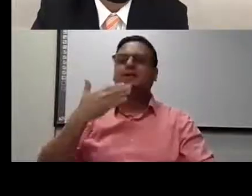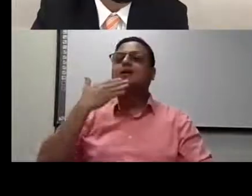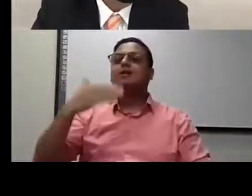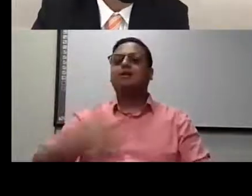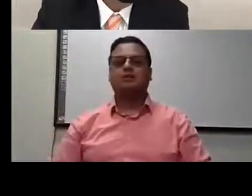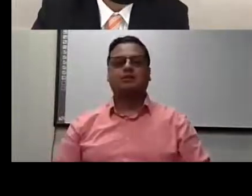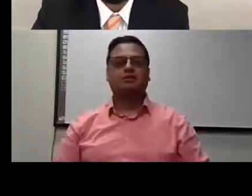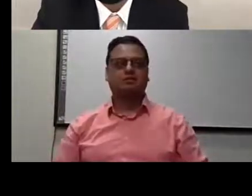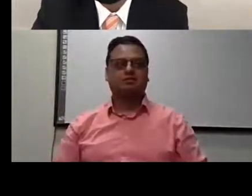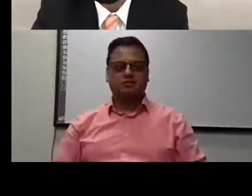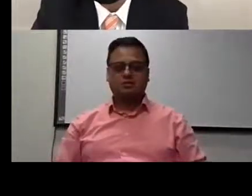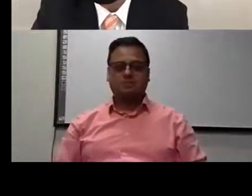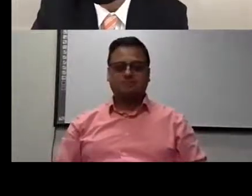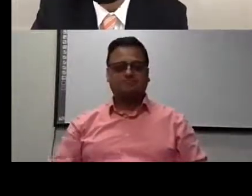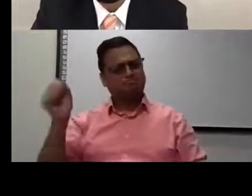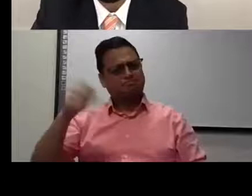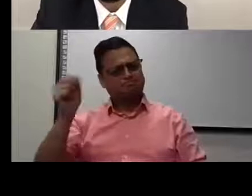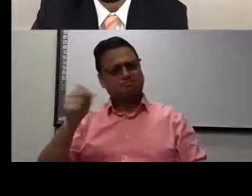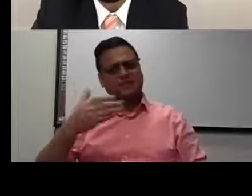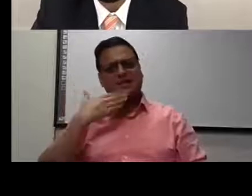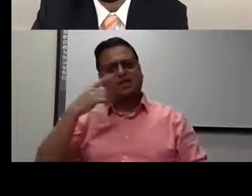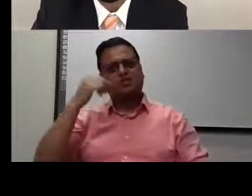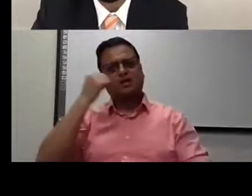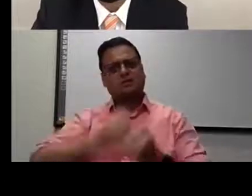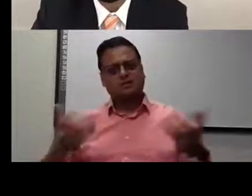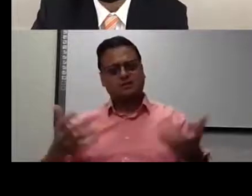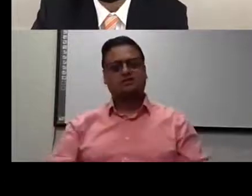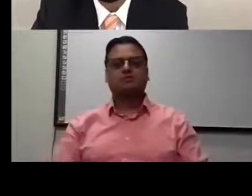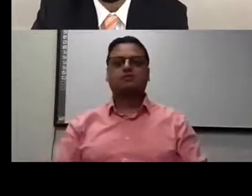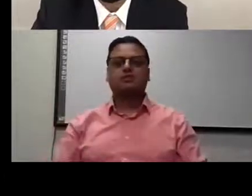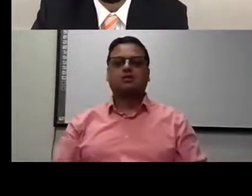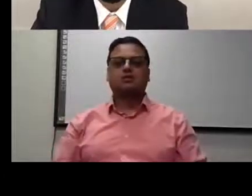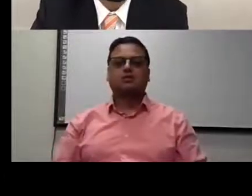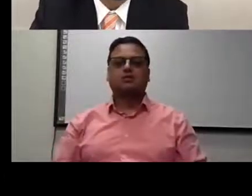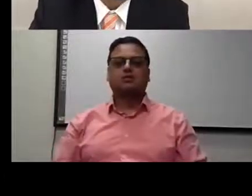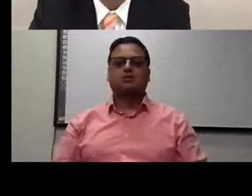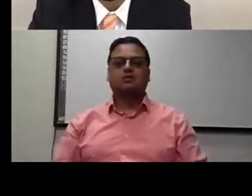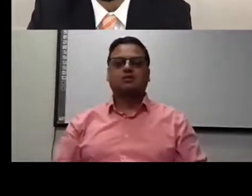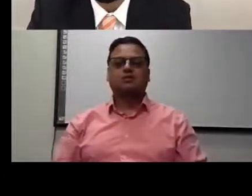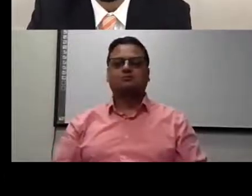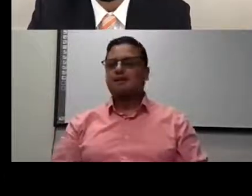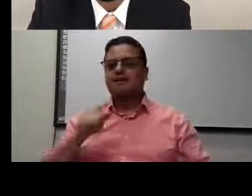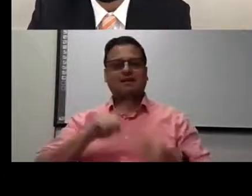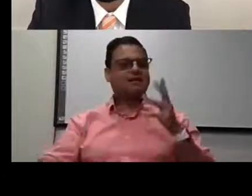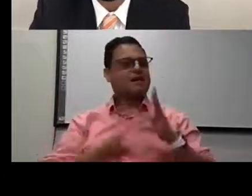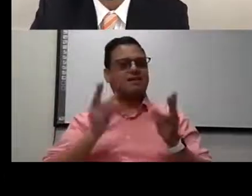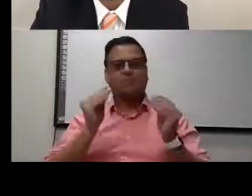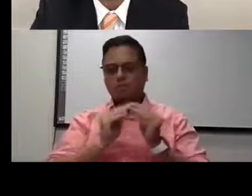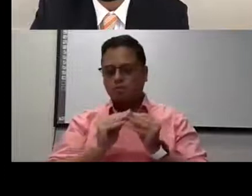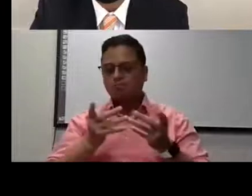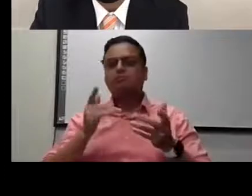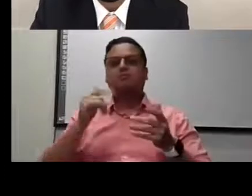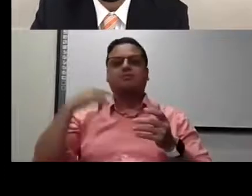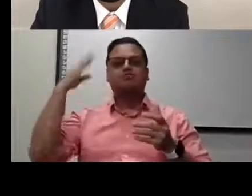Absolutely. Thank you for everything. I can't add anything more, but this has been a